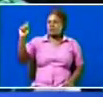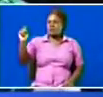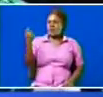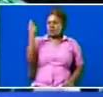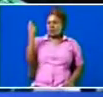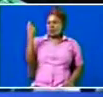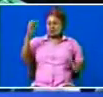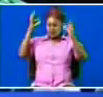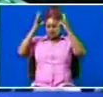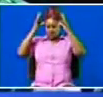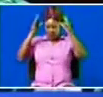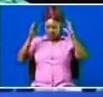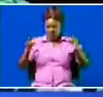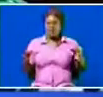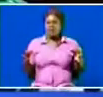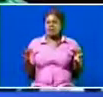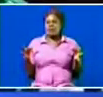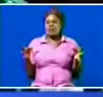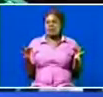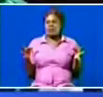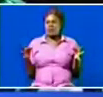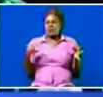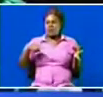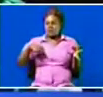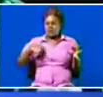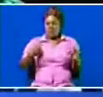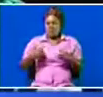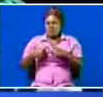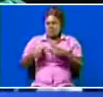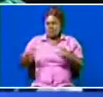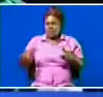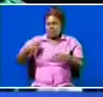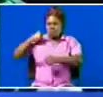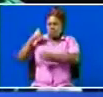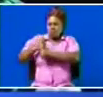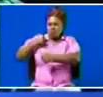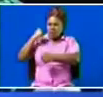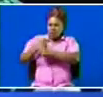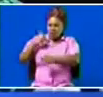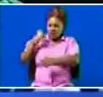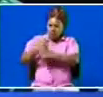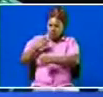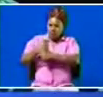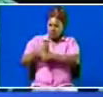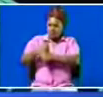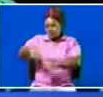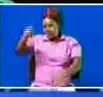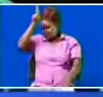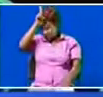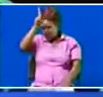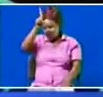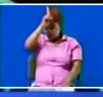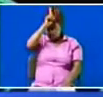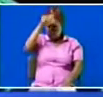resolved that we start working on going to grassroots